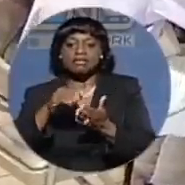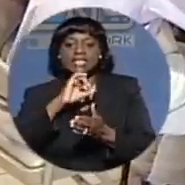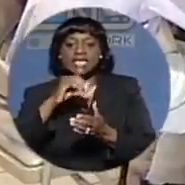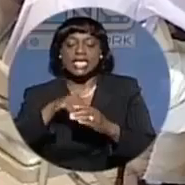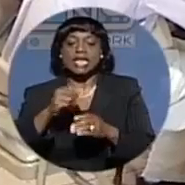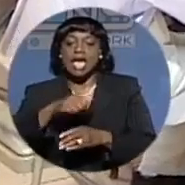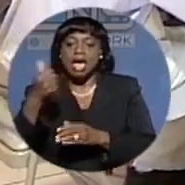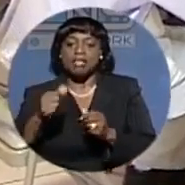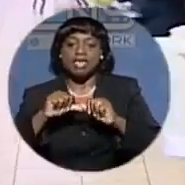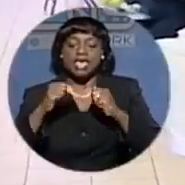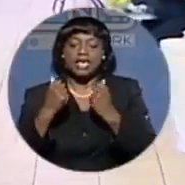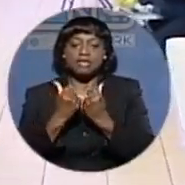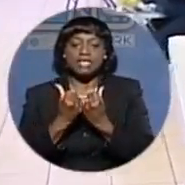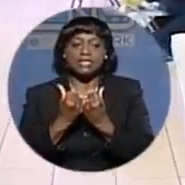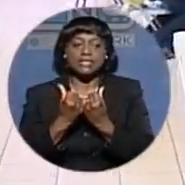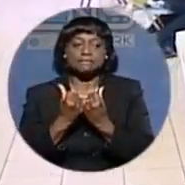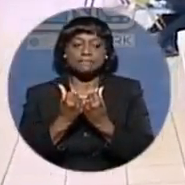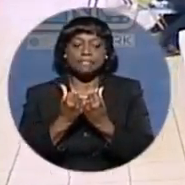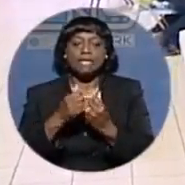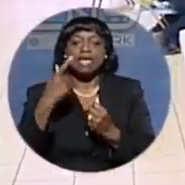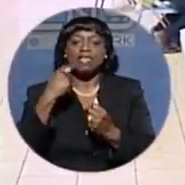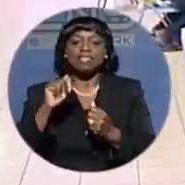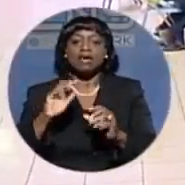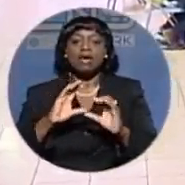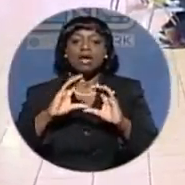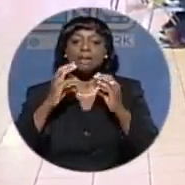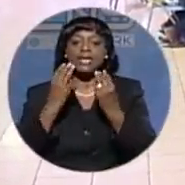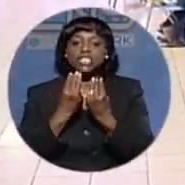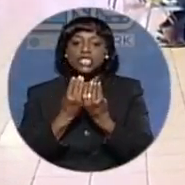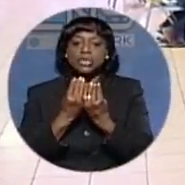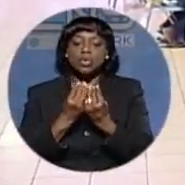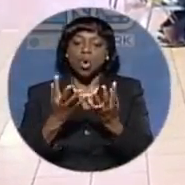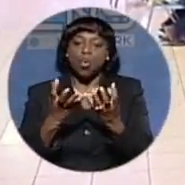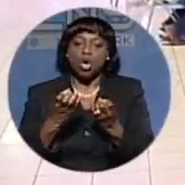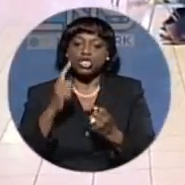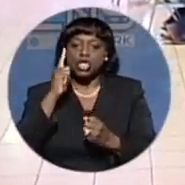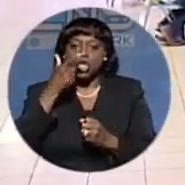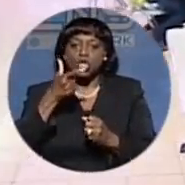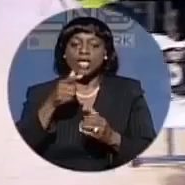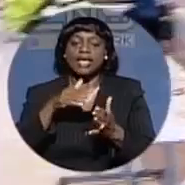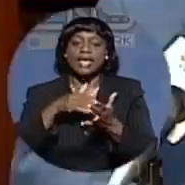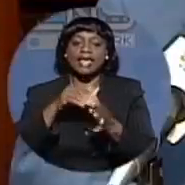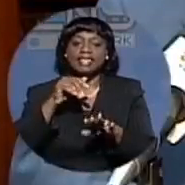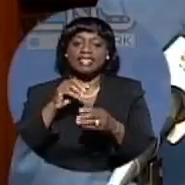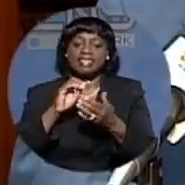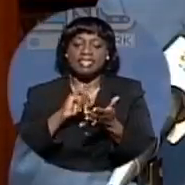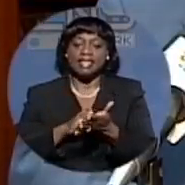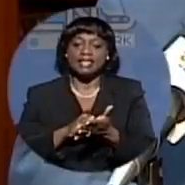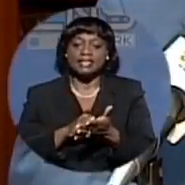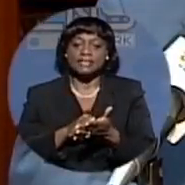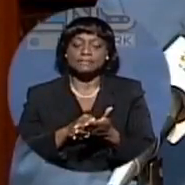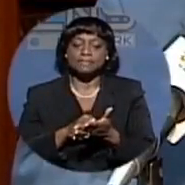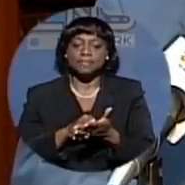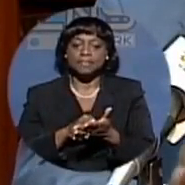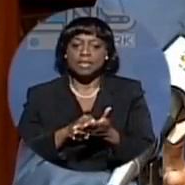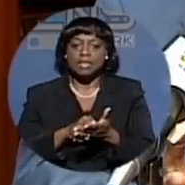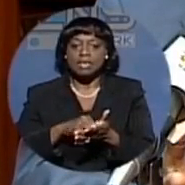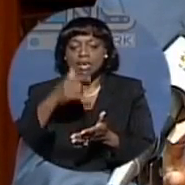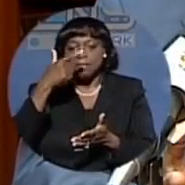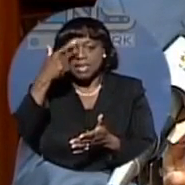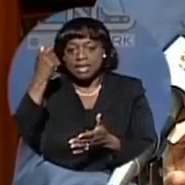Of course, the Commission would want to look at that, would want to review, because it's